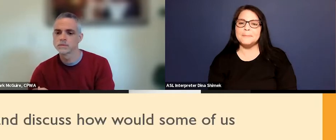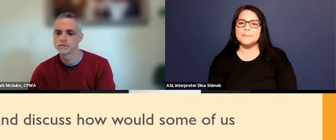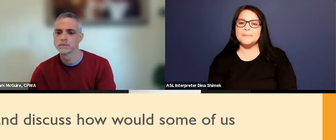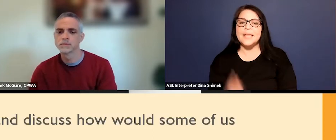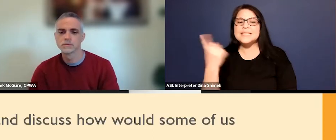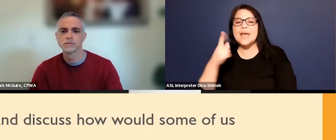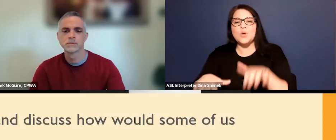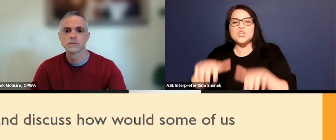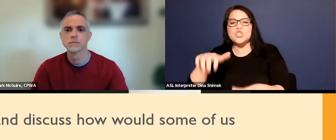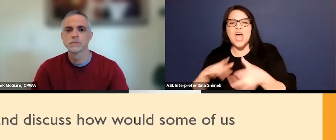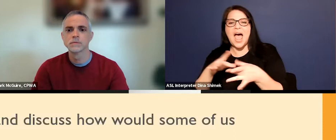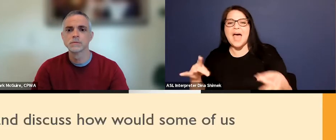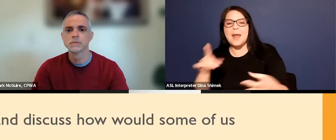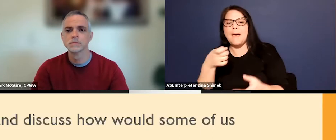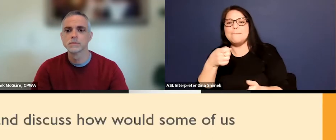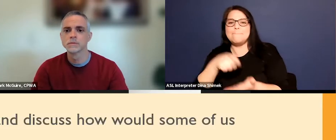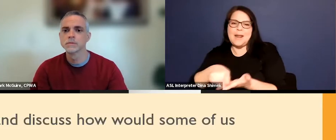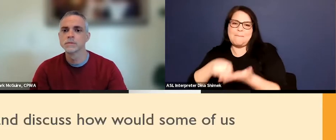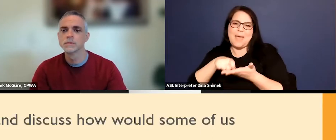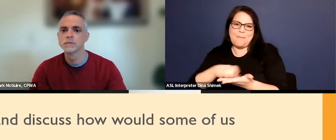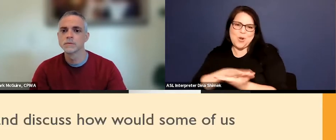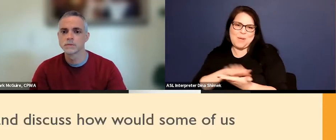Someone put in the chat pen and paper.